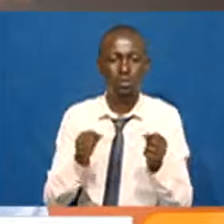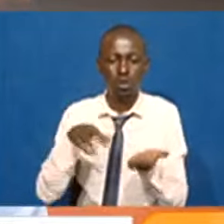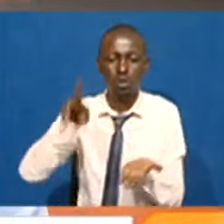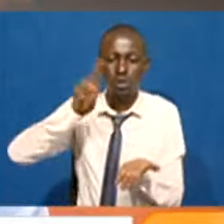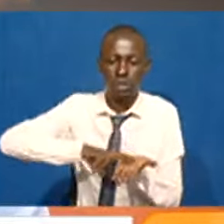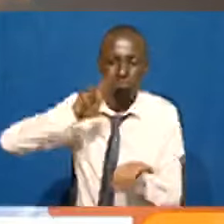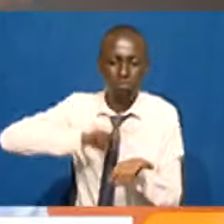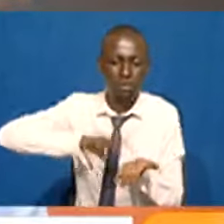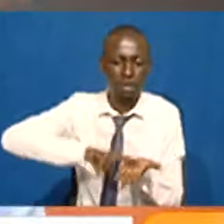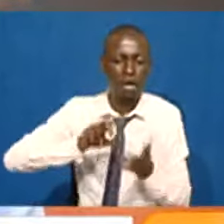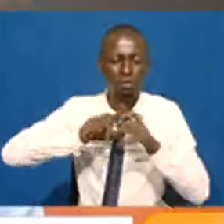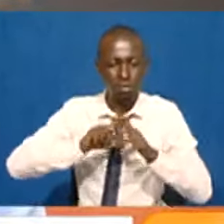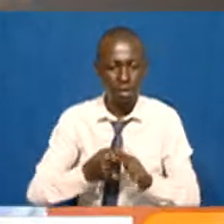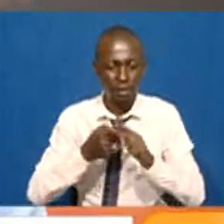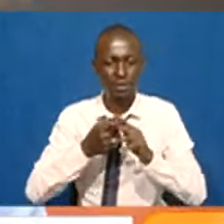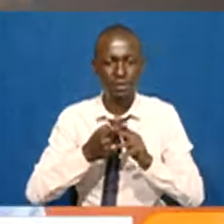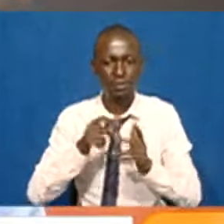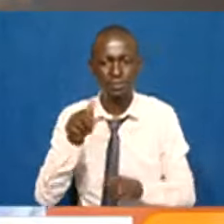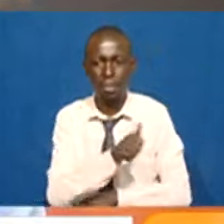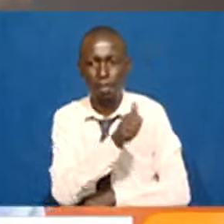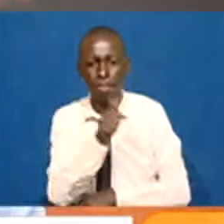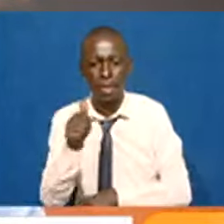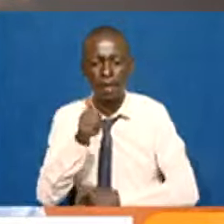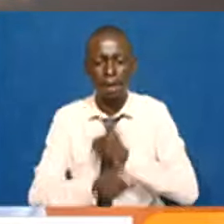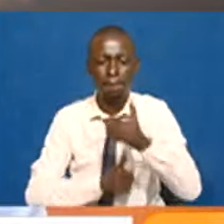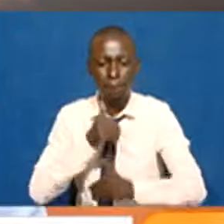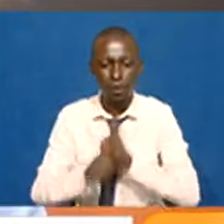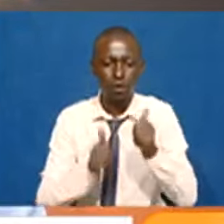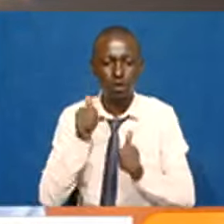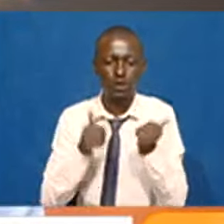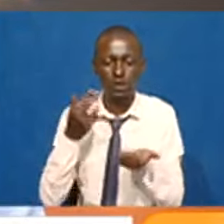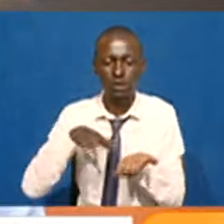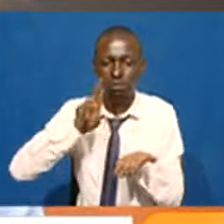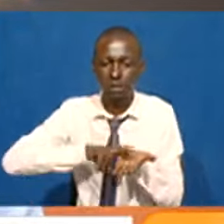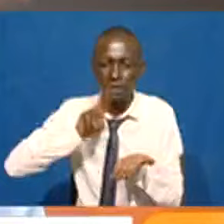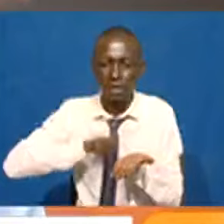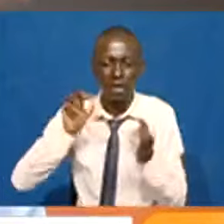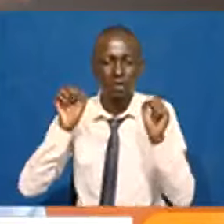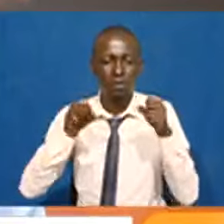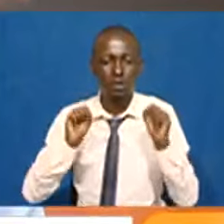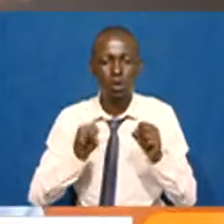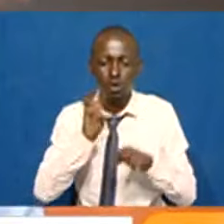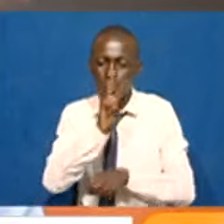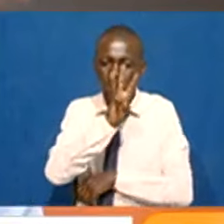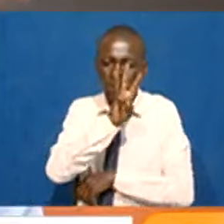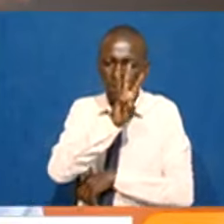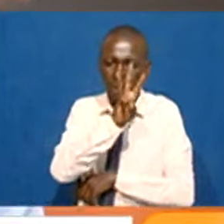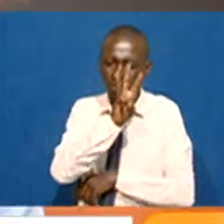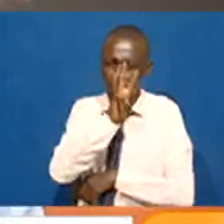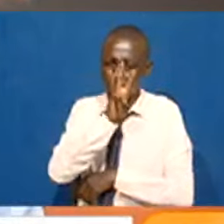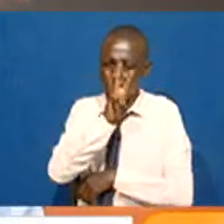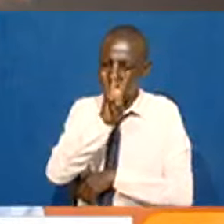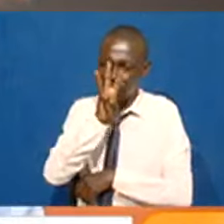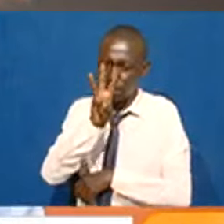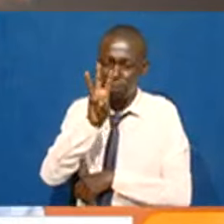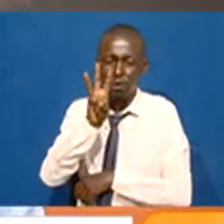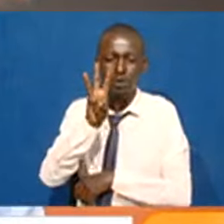yourself. Okay. Another procedure for registration, you can go to our website,